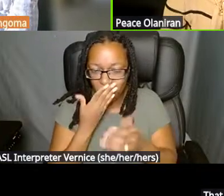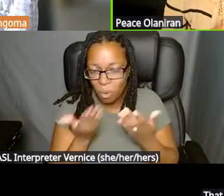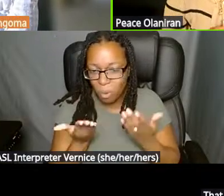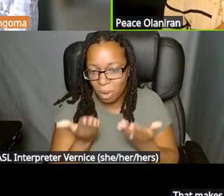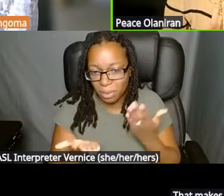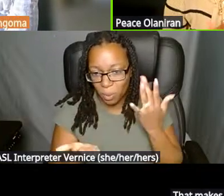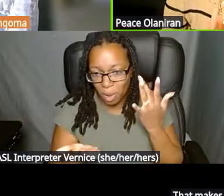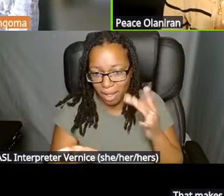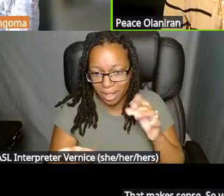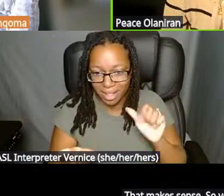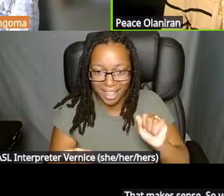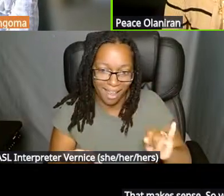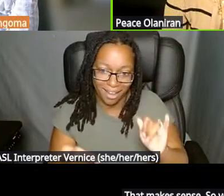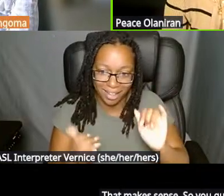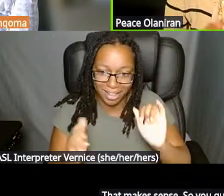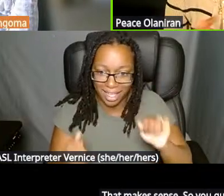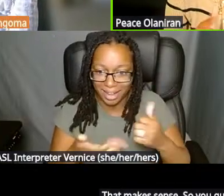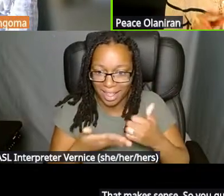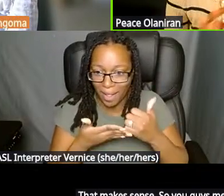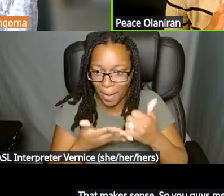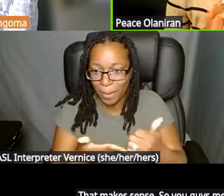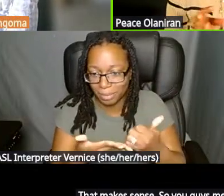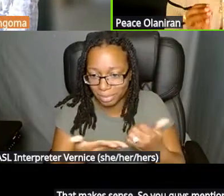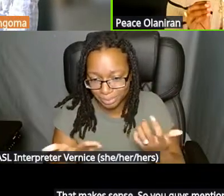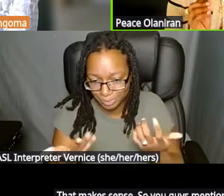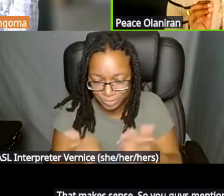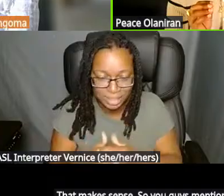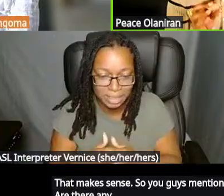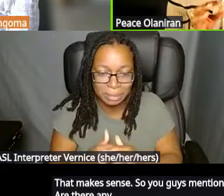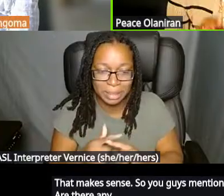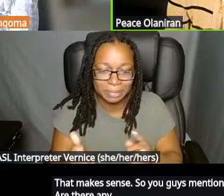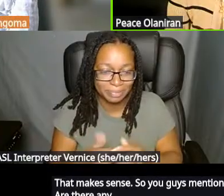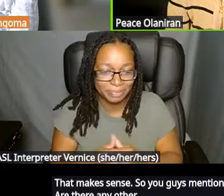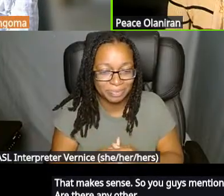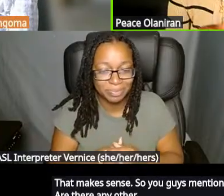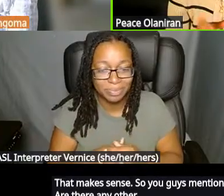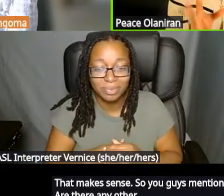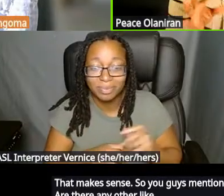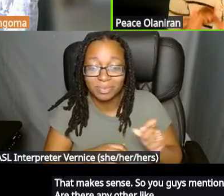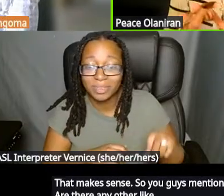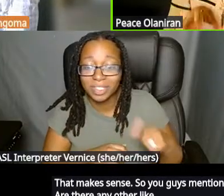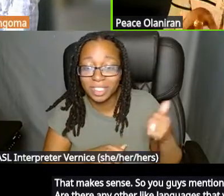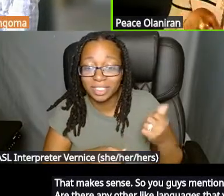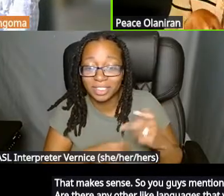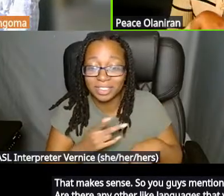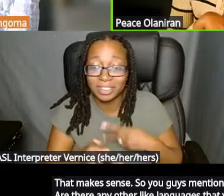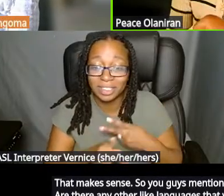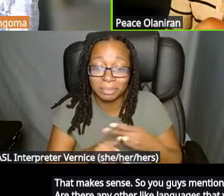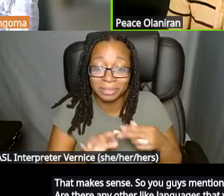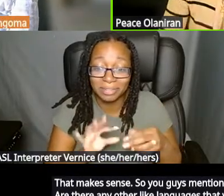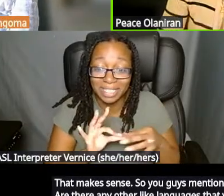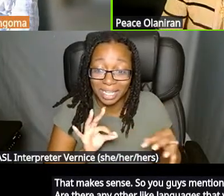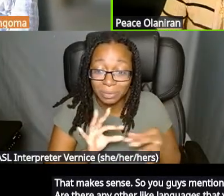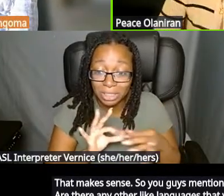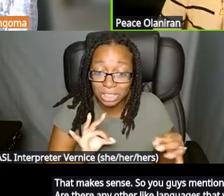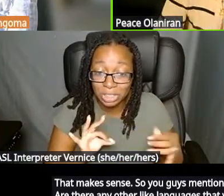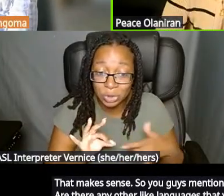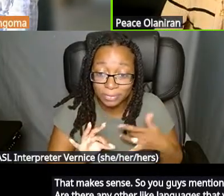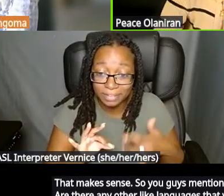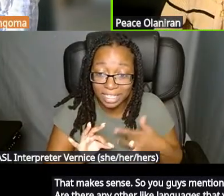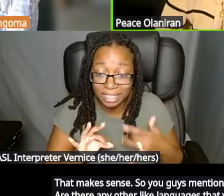mentioned a few languages. So I heard R, Python. Are there any other like languages that you think are important in the neuroscience